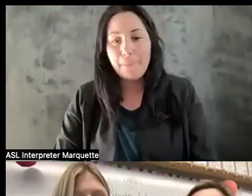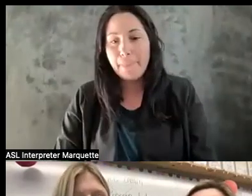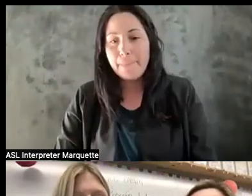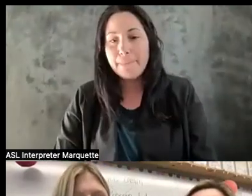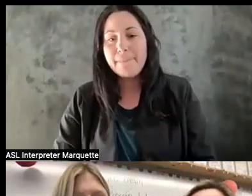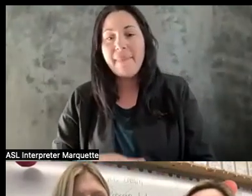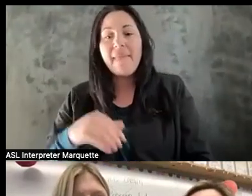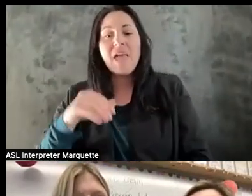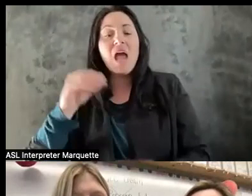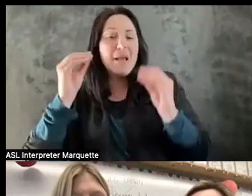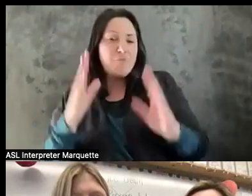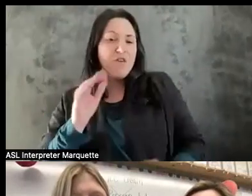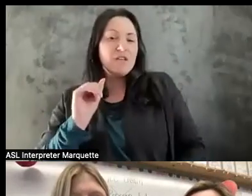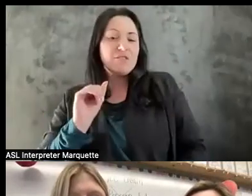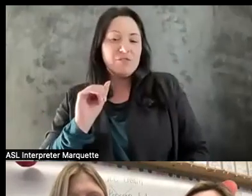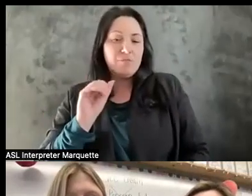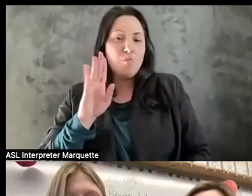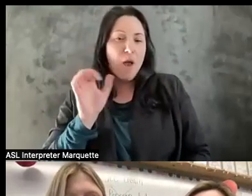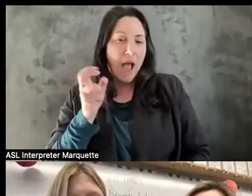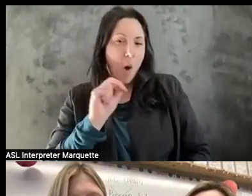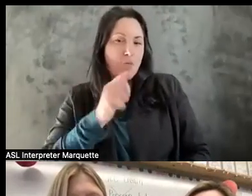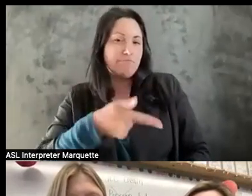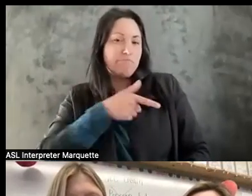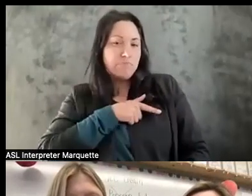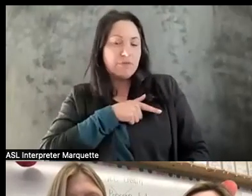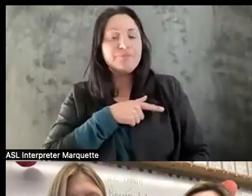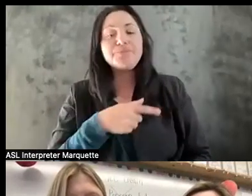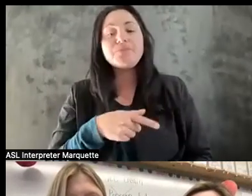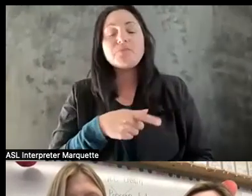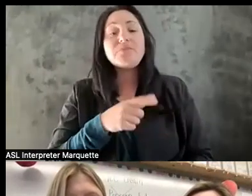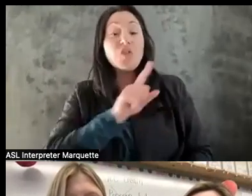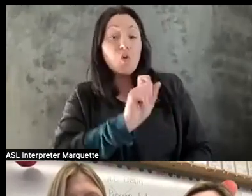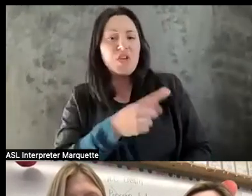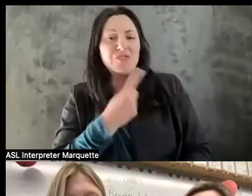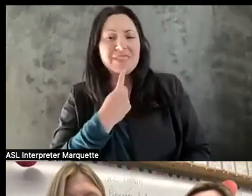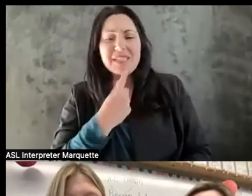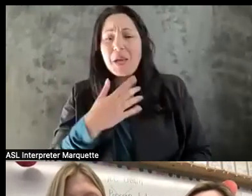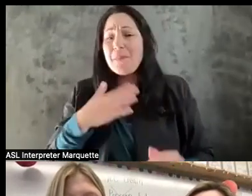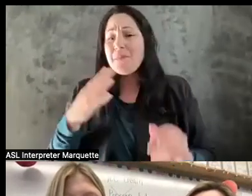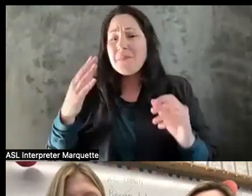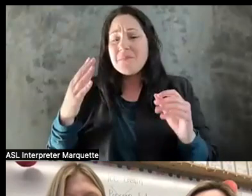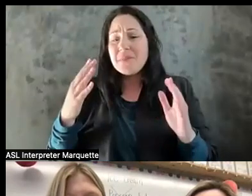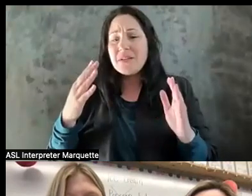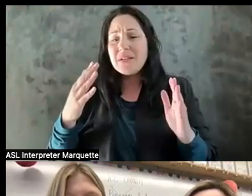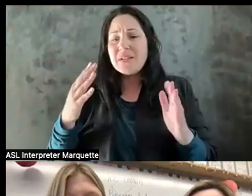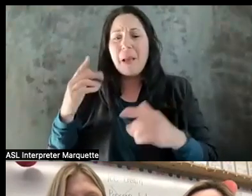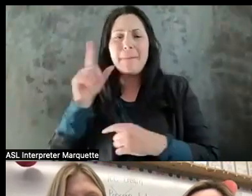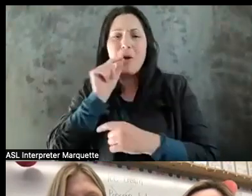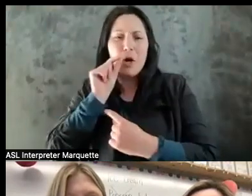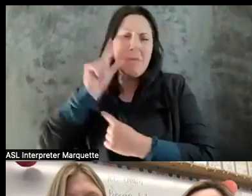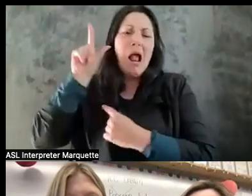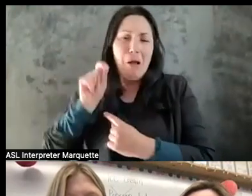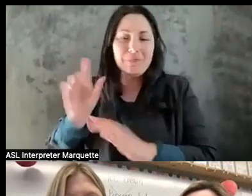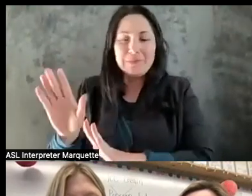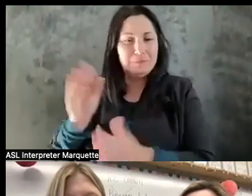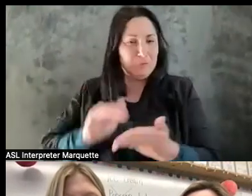Hi, I'm Frau Brown. I will take the next question. It says, my child has not been to daycare, pardon my bird. My